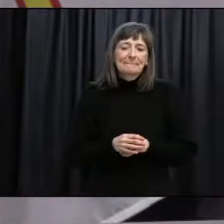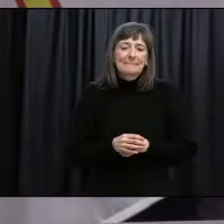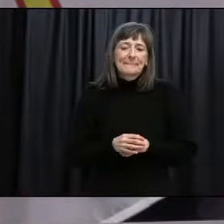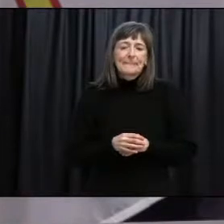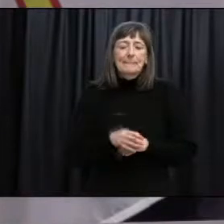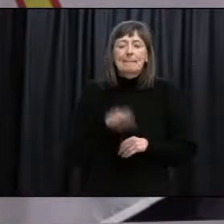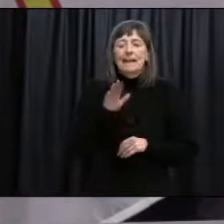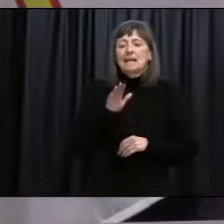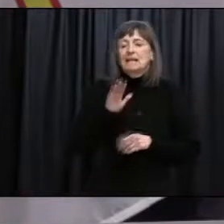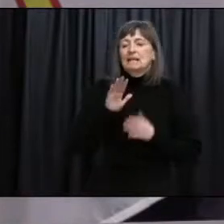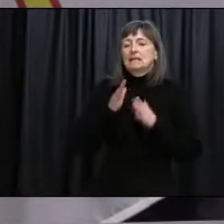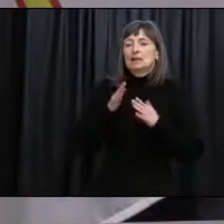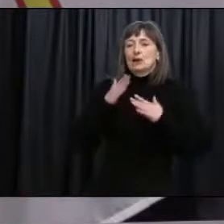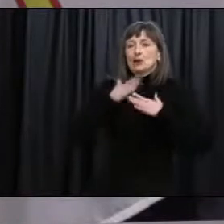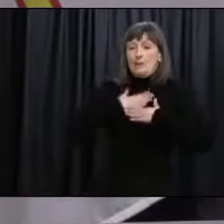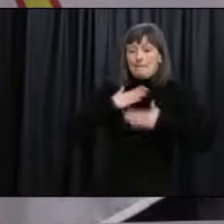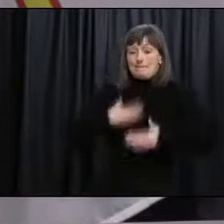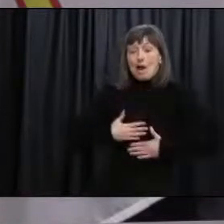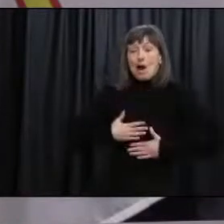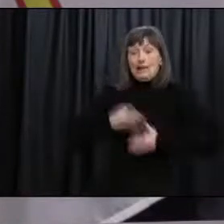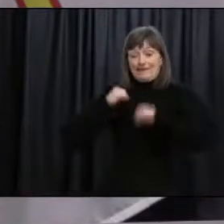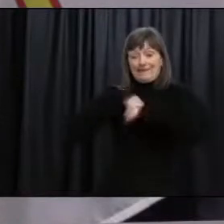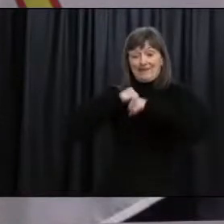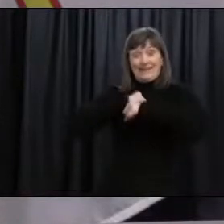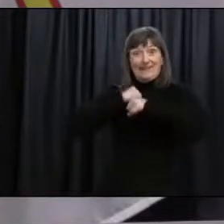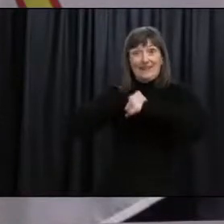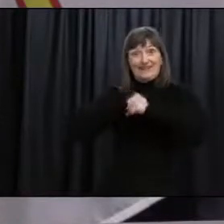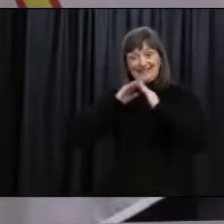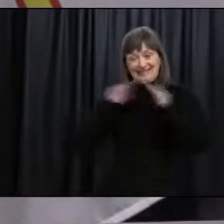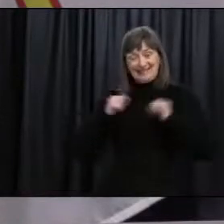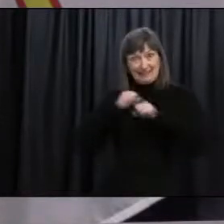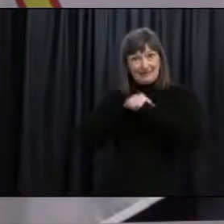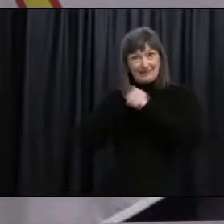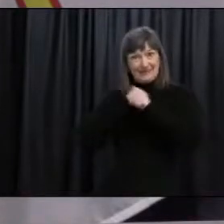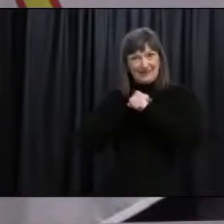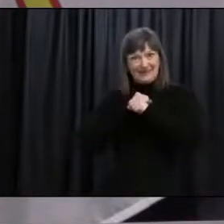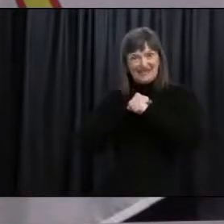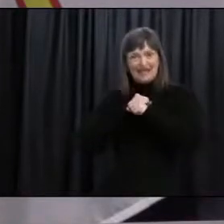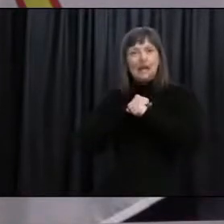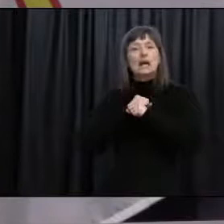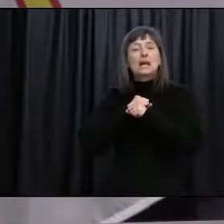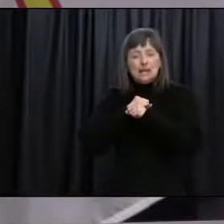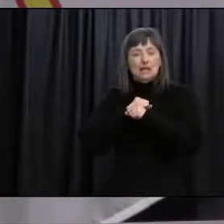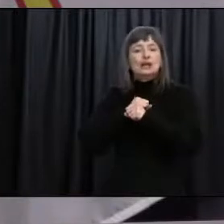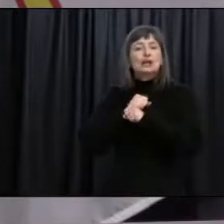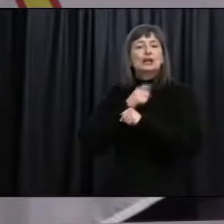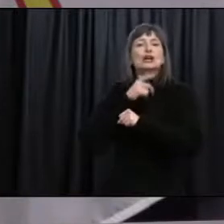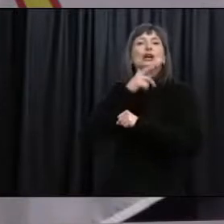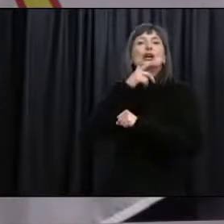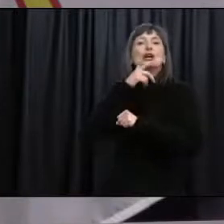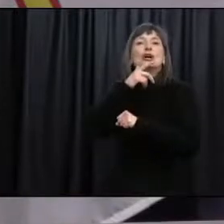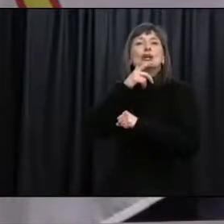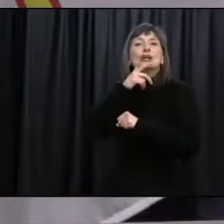it's an immune mediated, so there are antibodies that get produced related to some factors that are associated with platelets